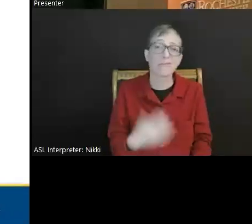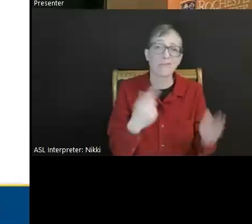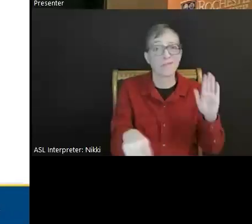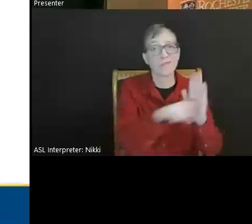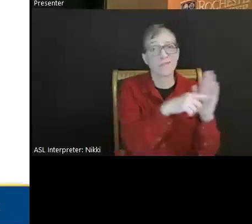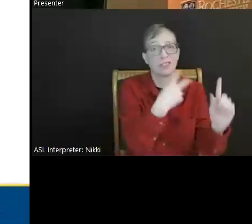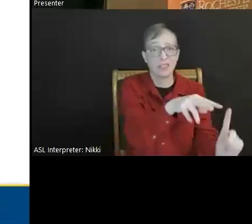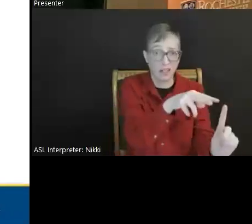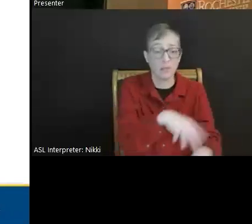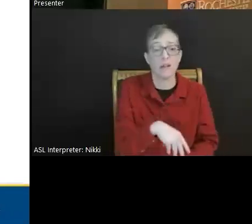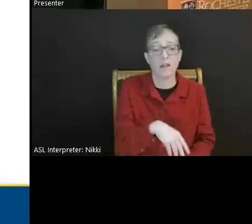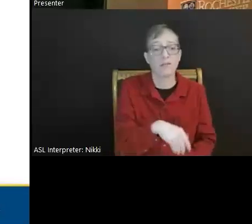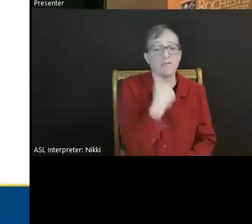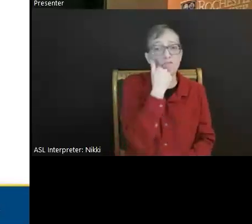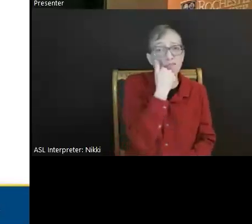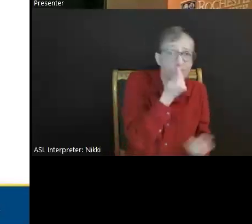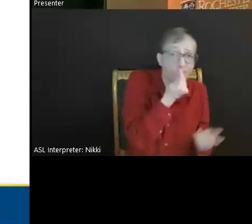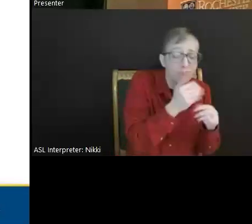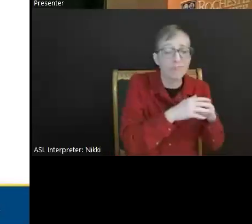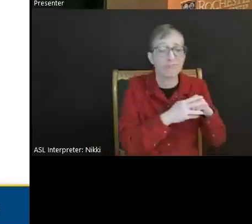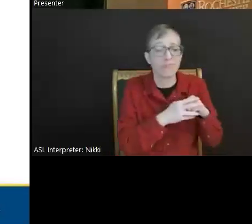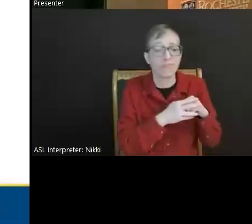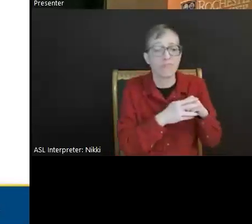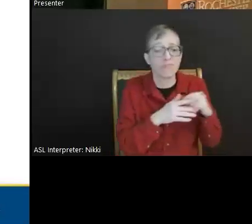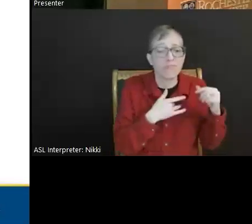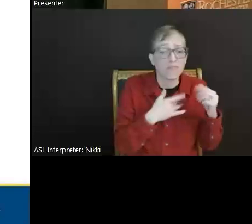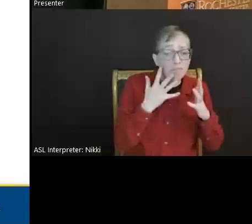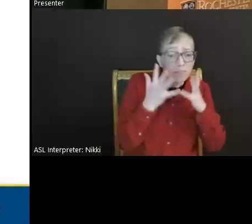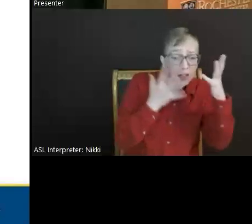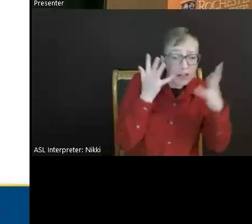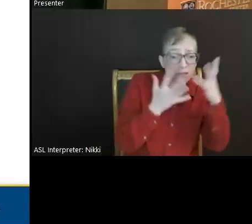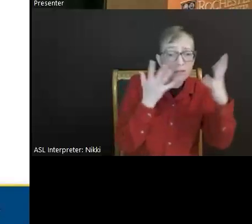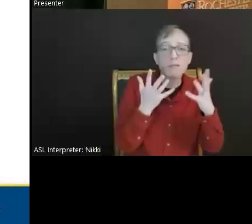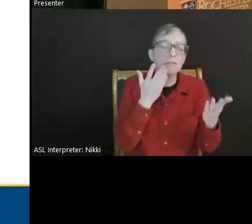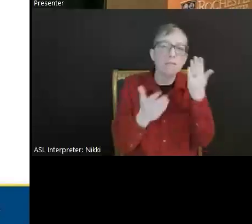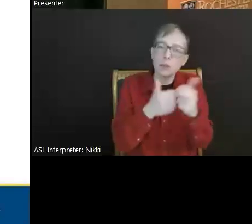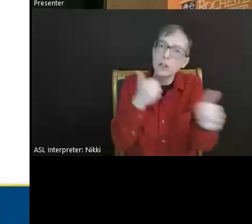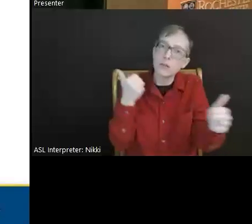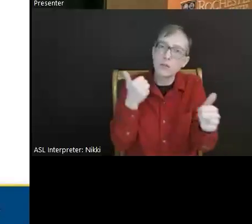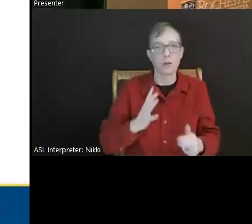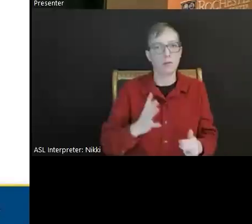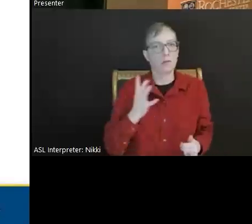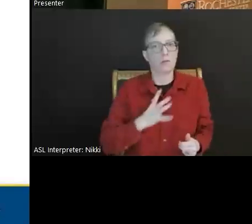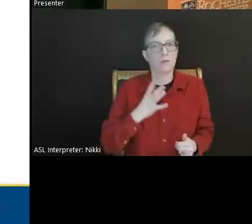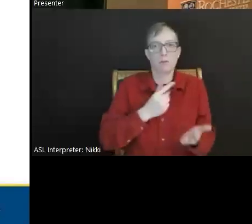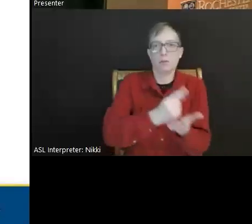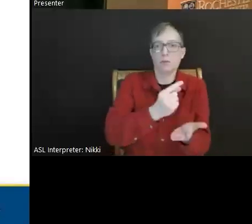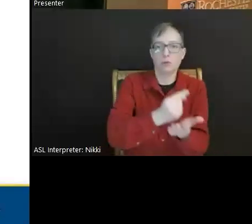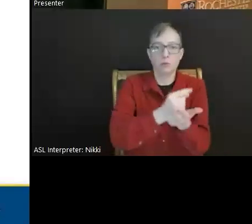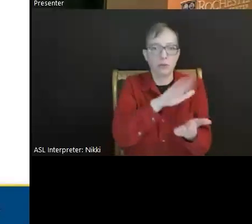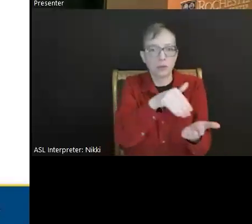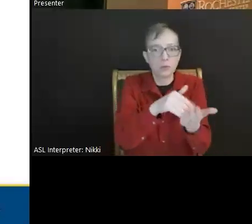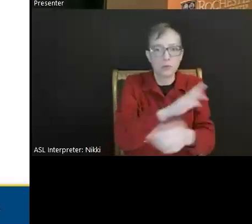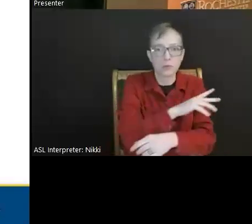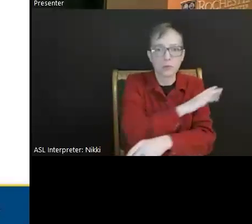welcoming environment, our lobby and formal treatment settings in general may be intimidating to some patients